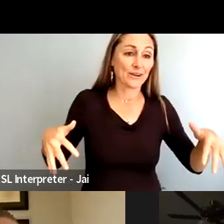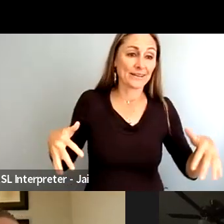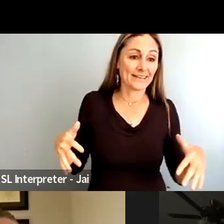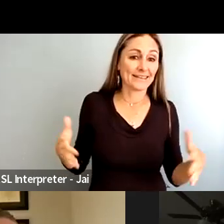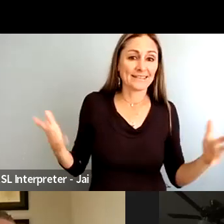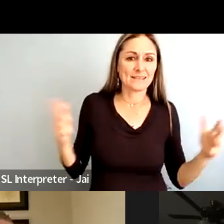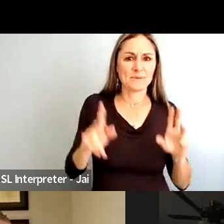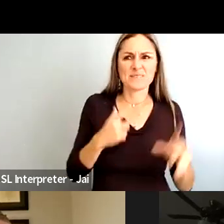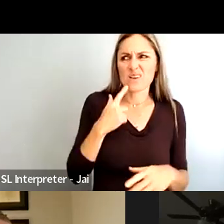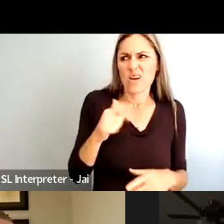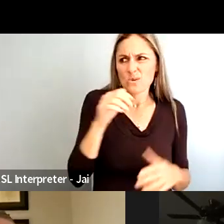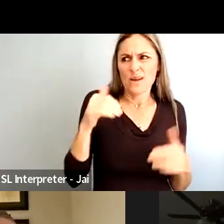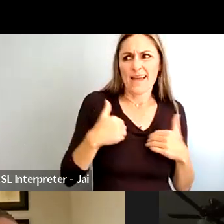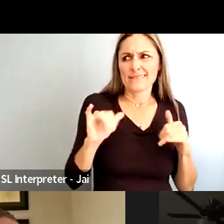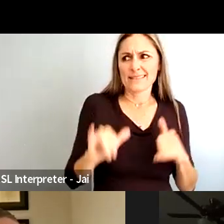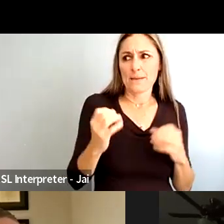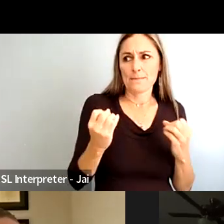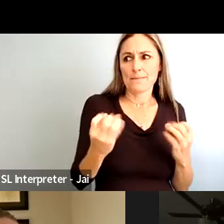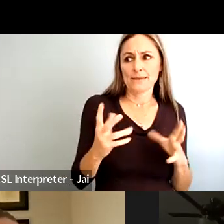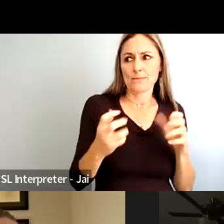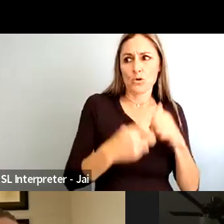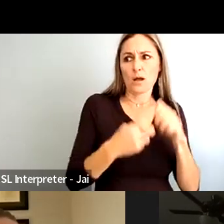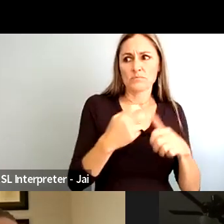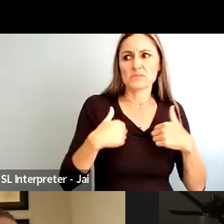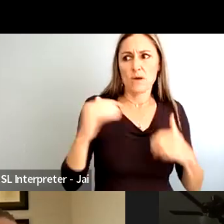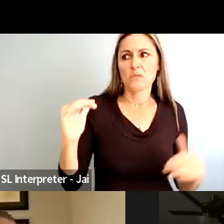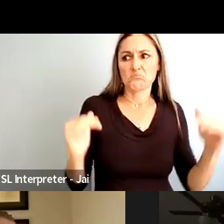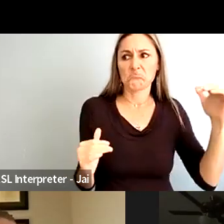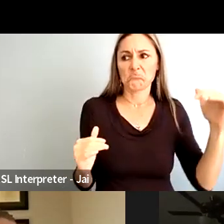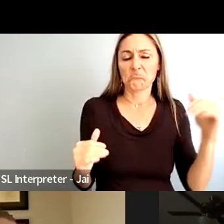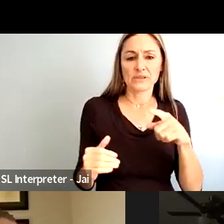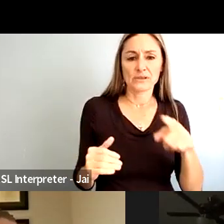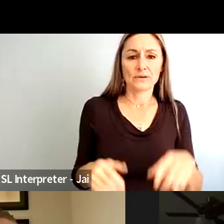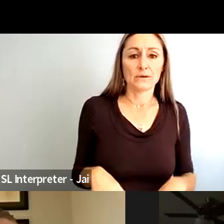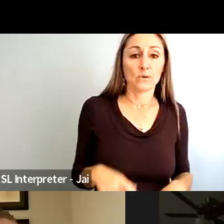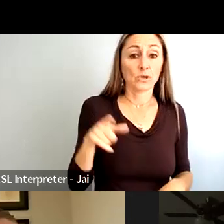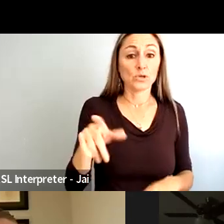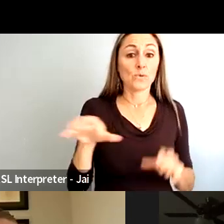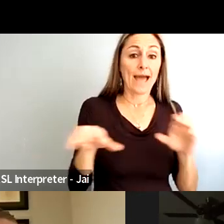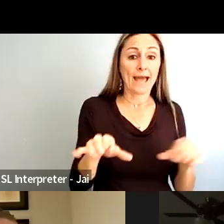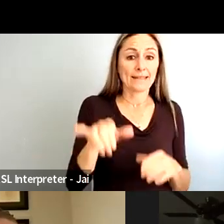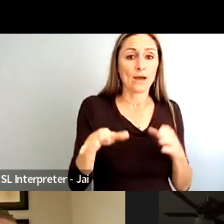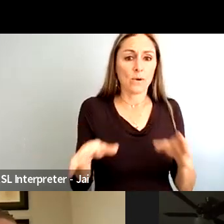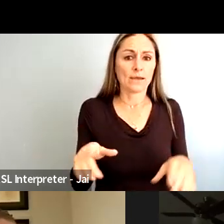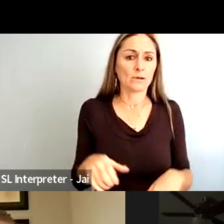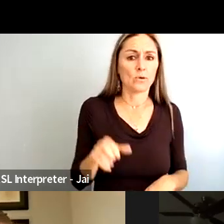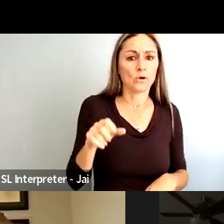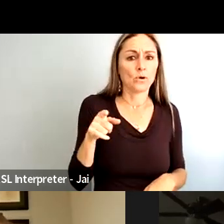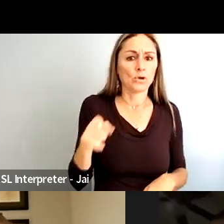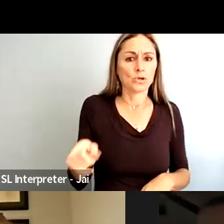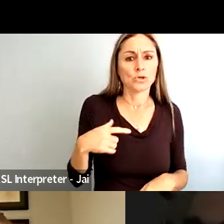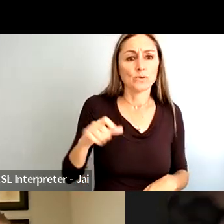don't have that many problems, so I'm above you. Or, oh, you act a certain way, or, oh, you stem differently than